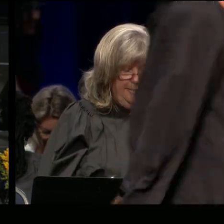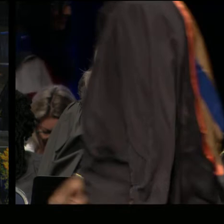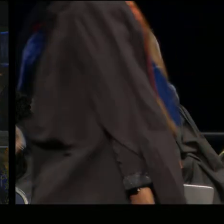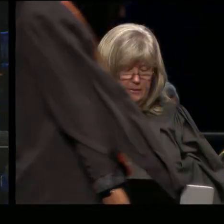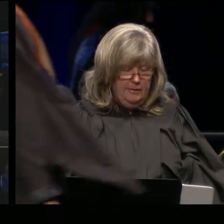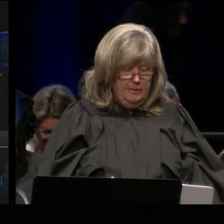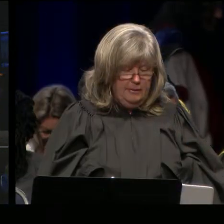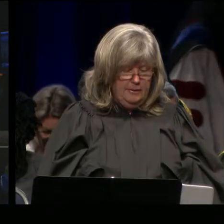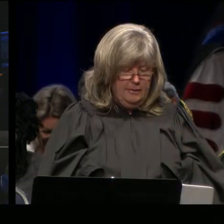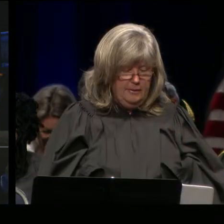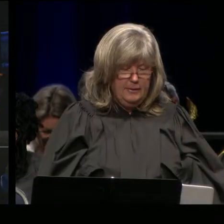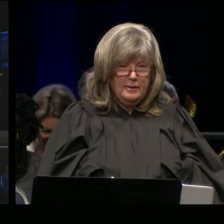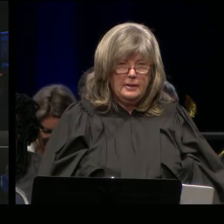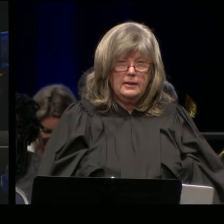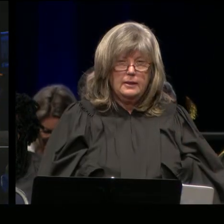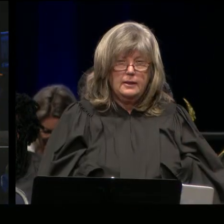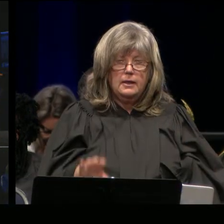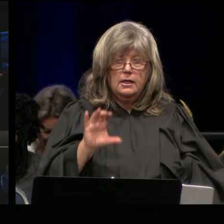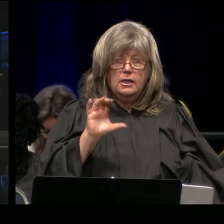Chinonso Okereke.